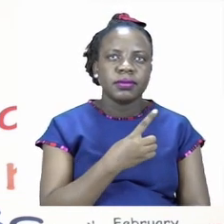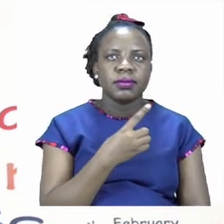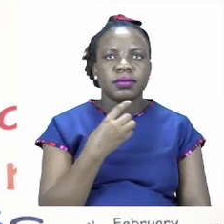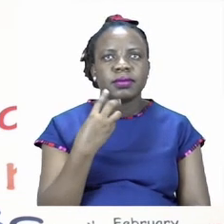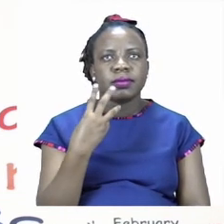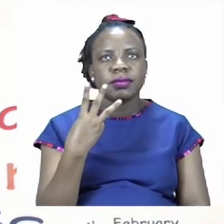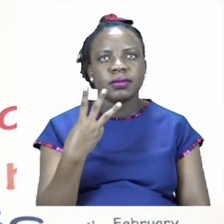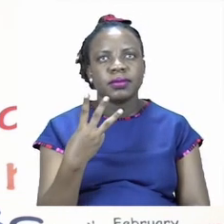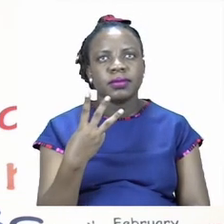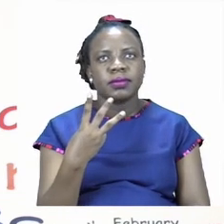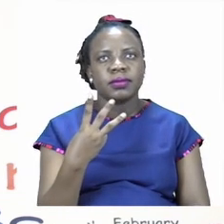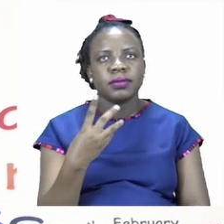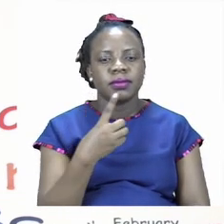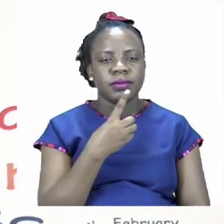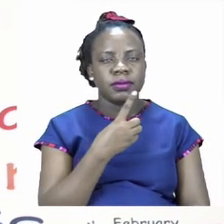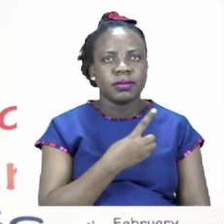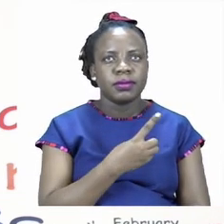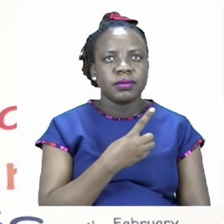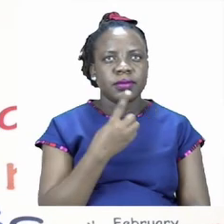13,